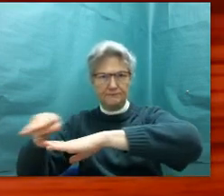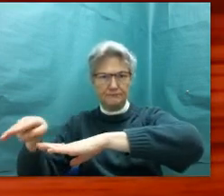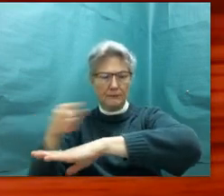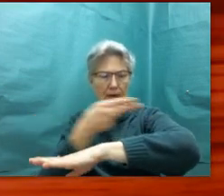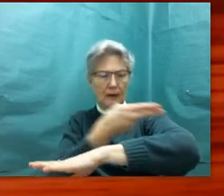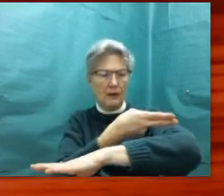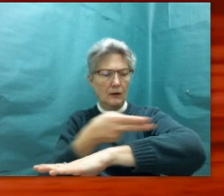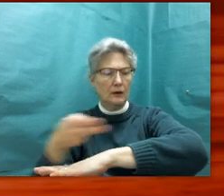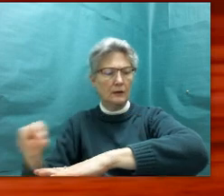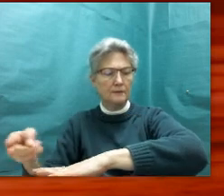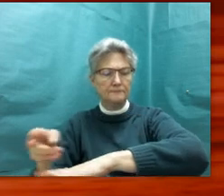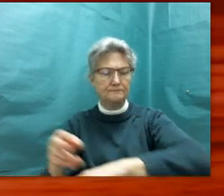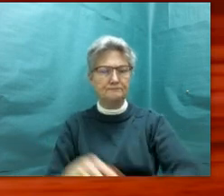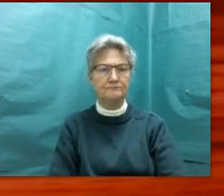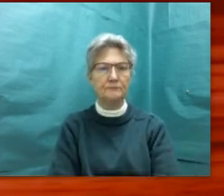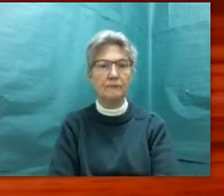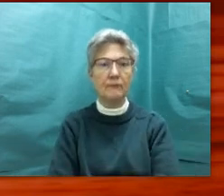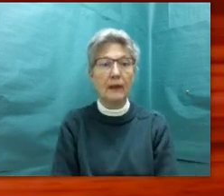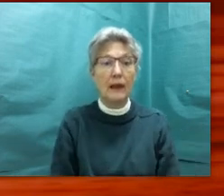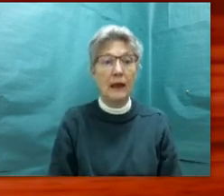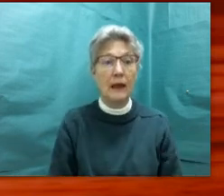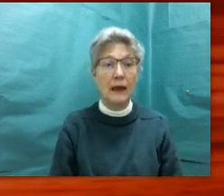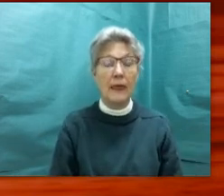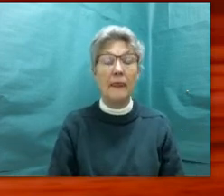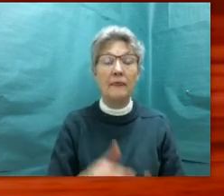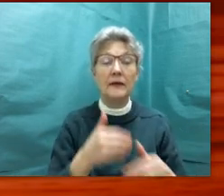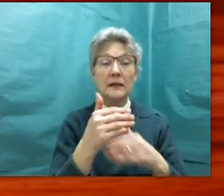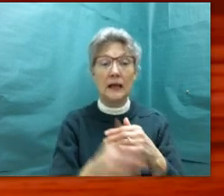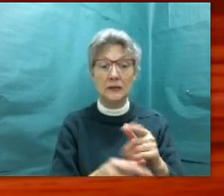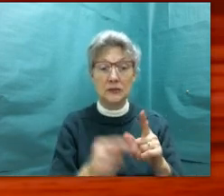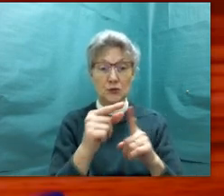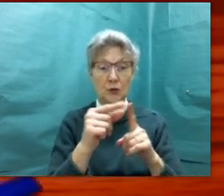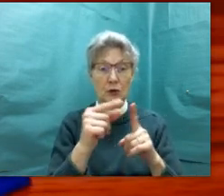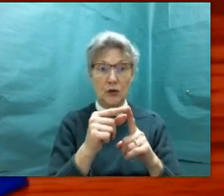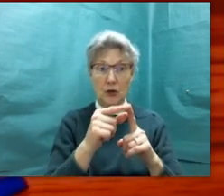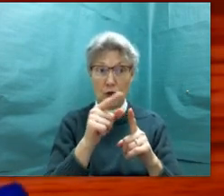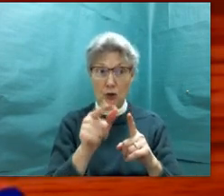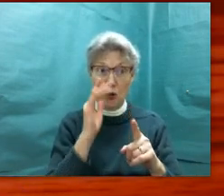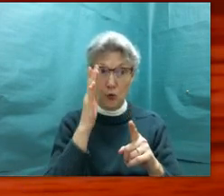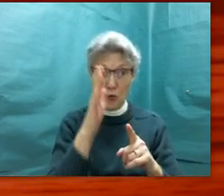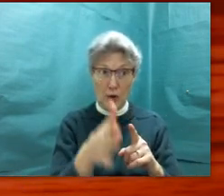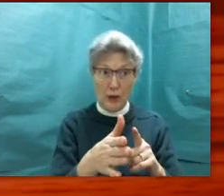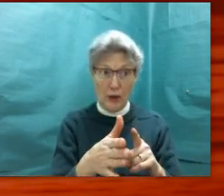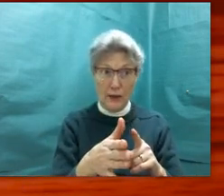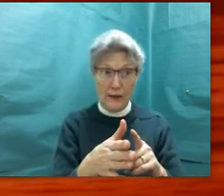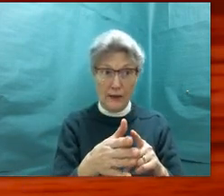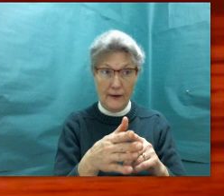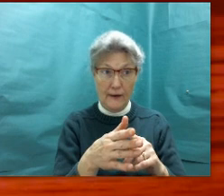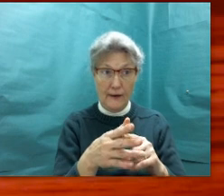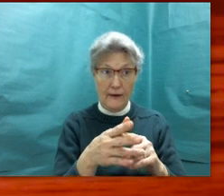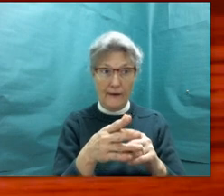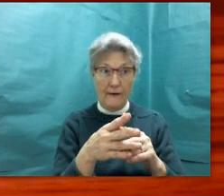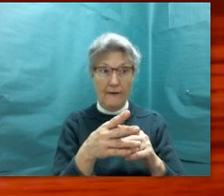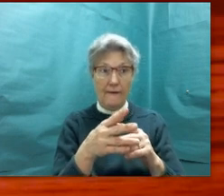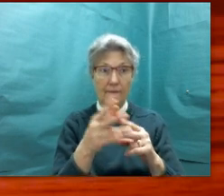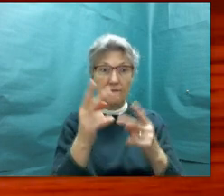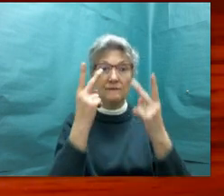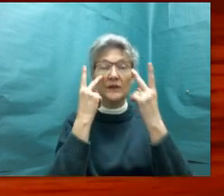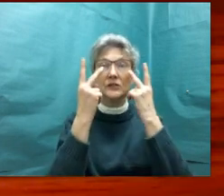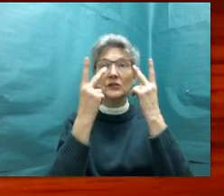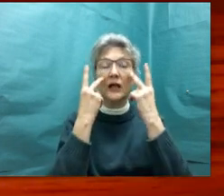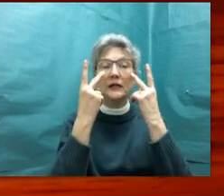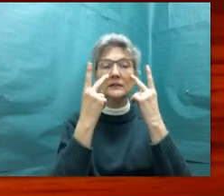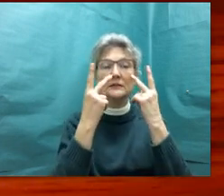right. Okay, now that I did that one with you, the next term you are going to visualize on your own. We